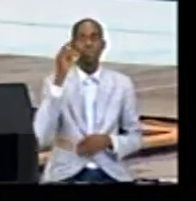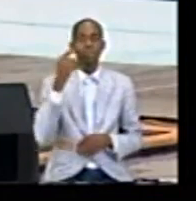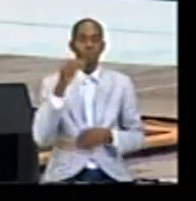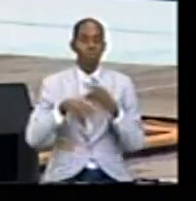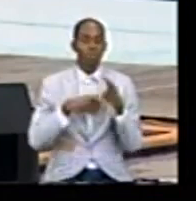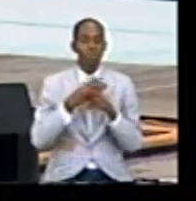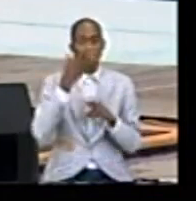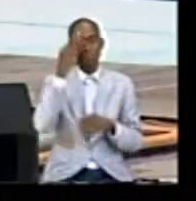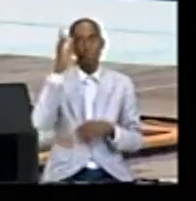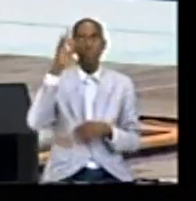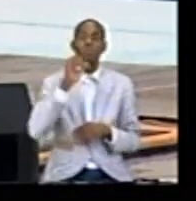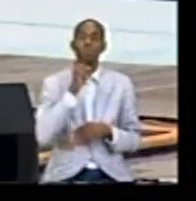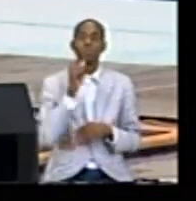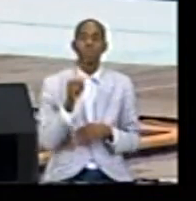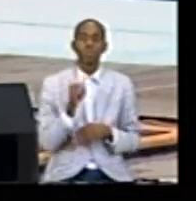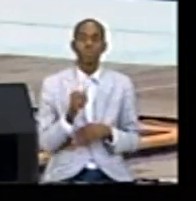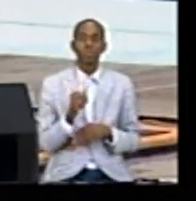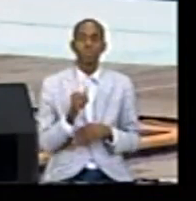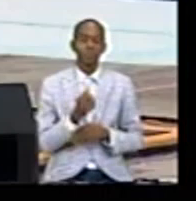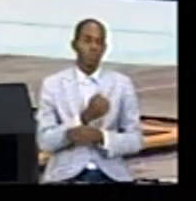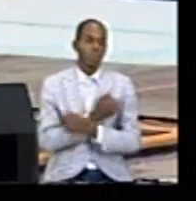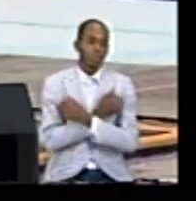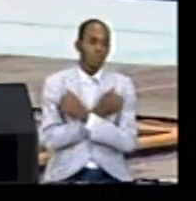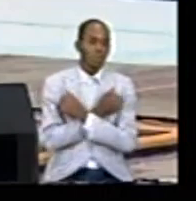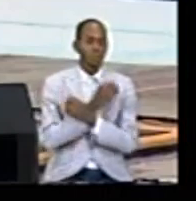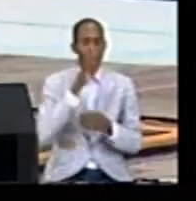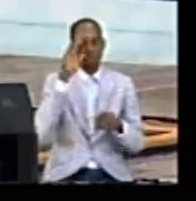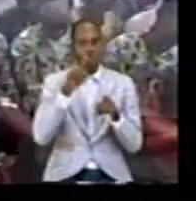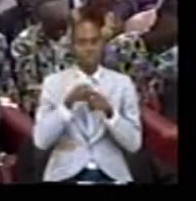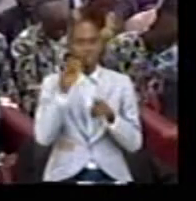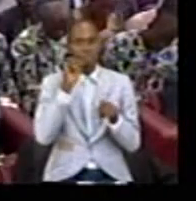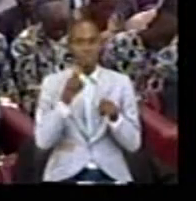Beloved, now. Somebody shout now.